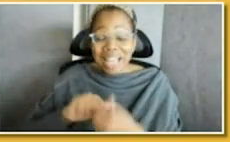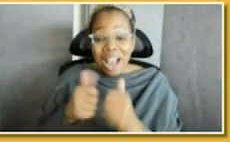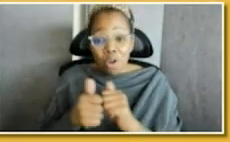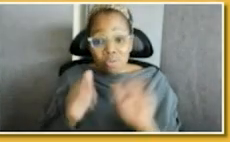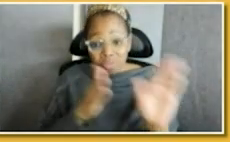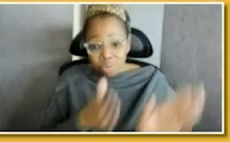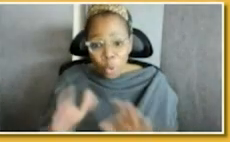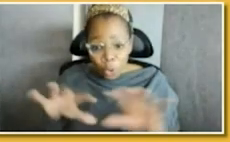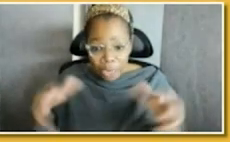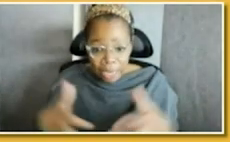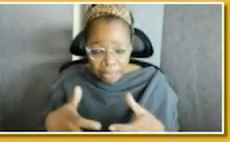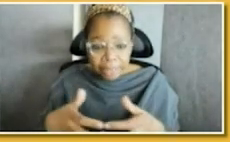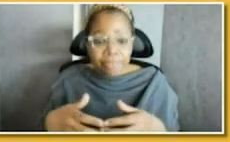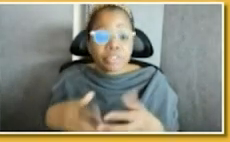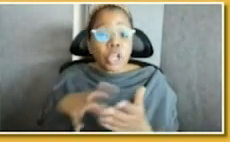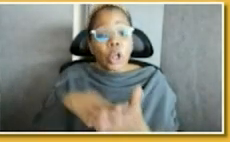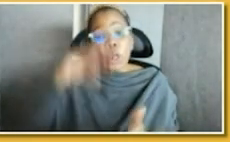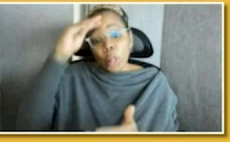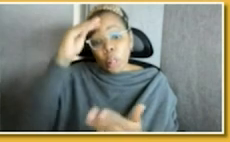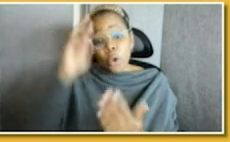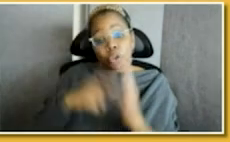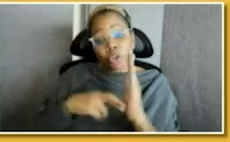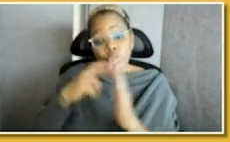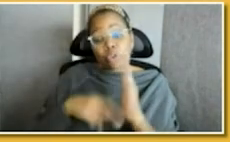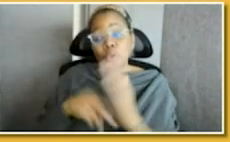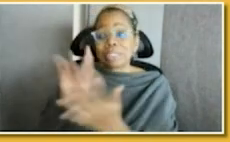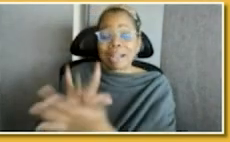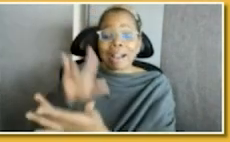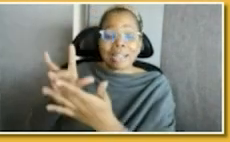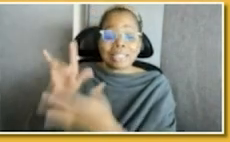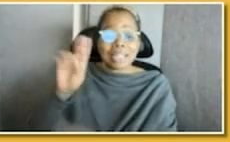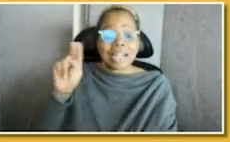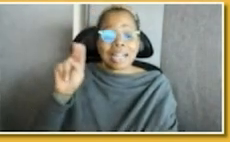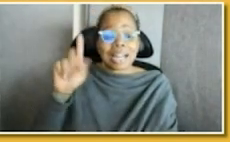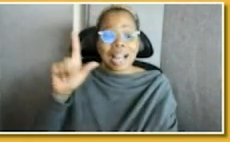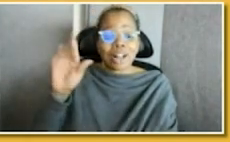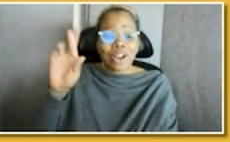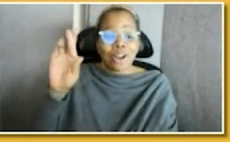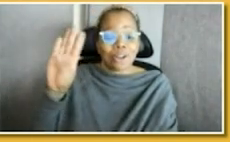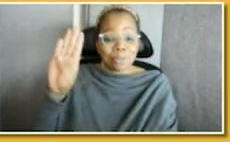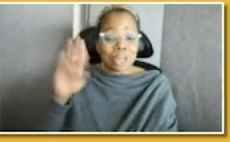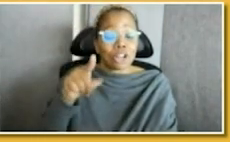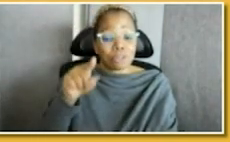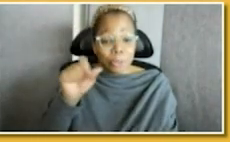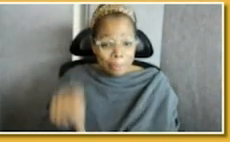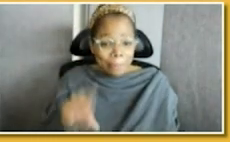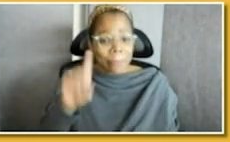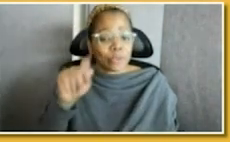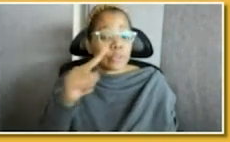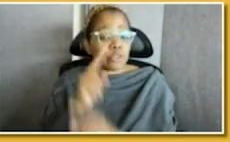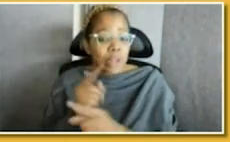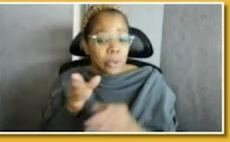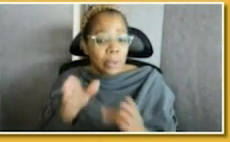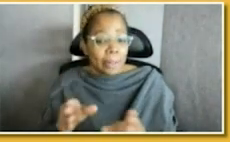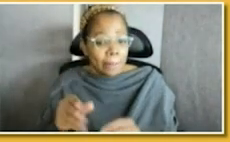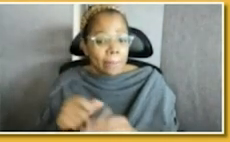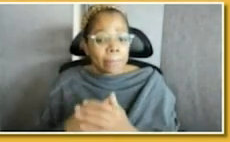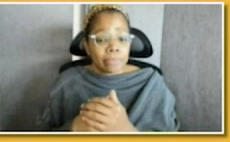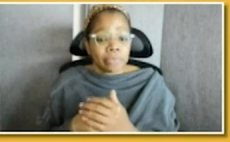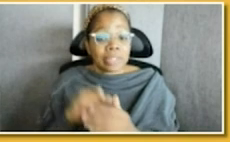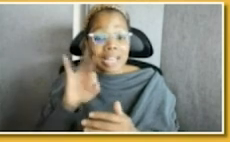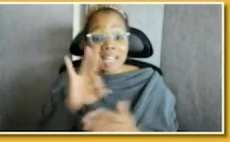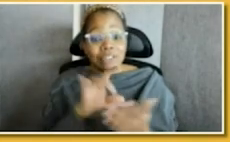and check out the NLRB so you can do it the right way. And if you happen to get booted out, the